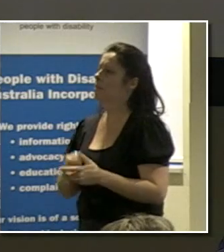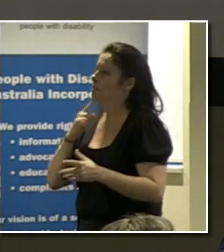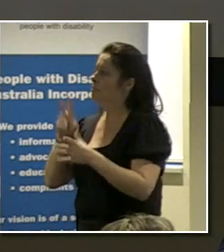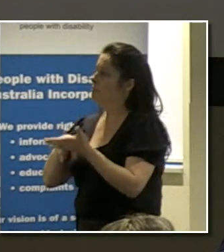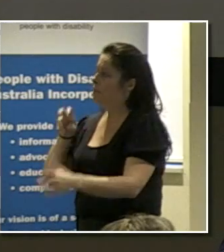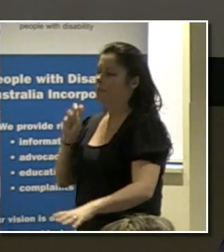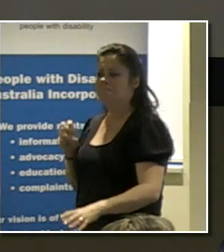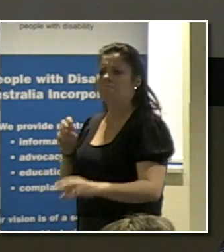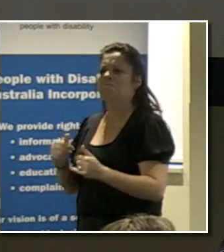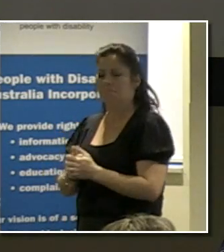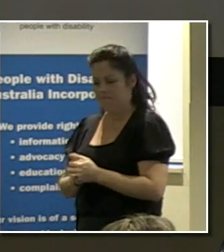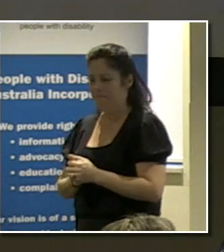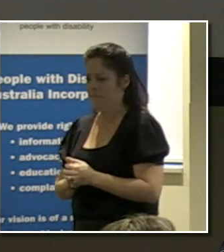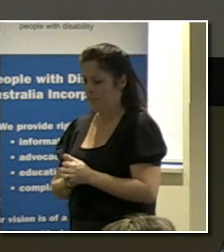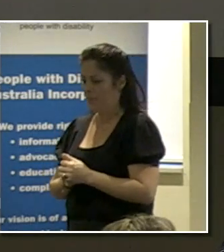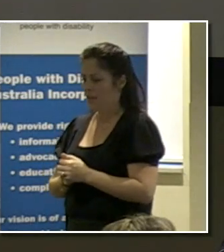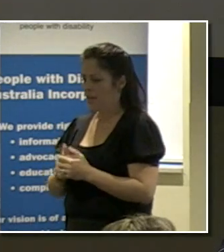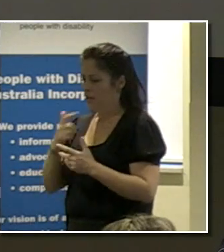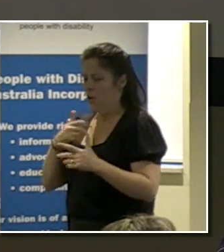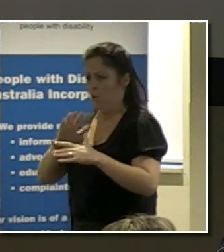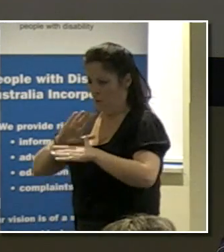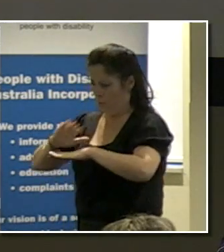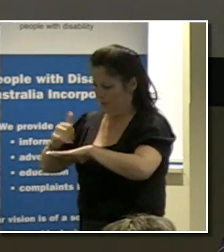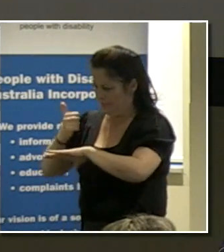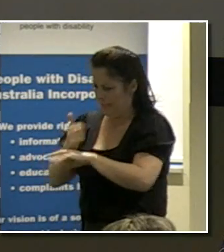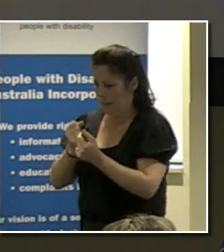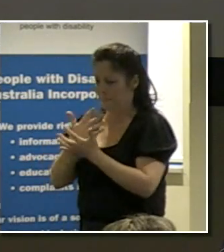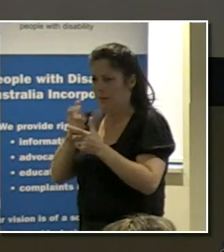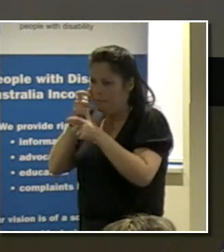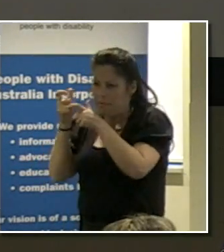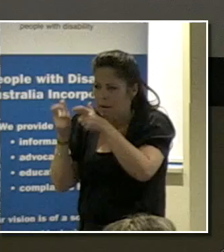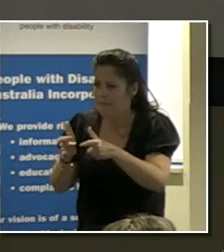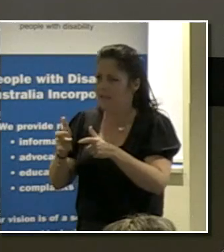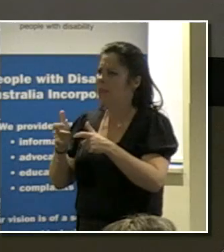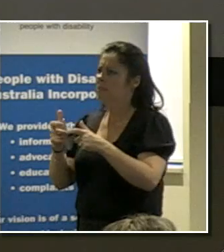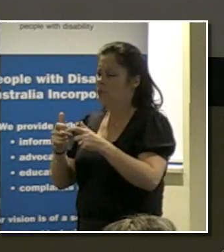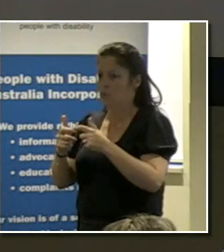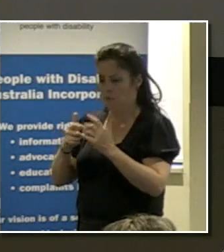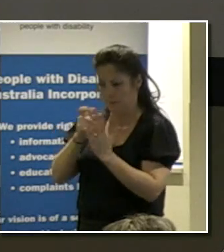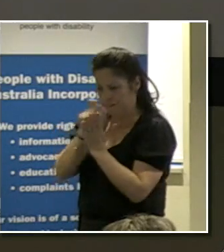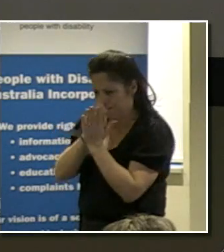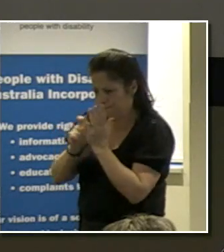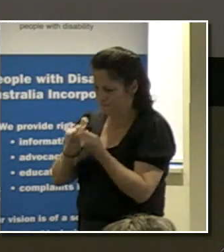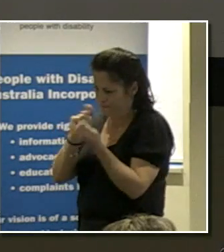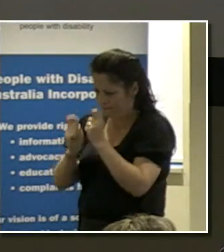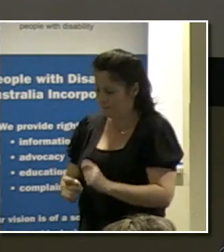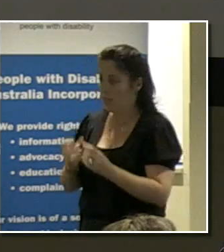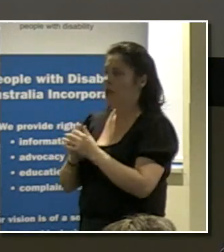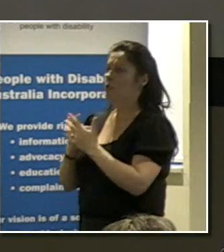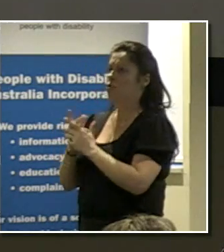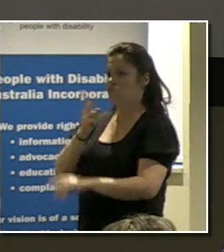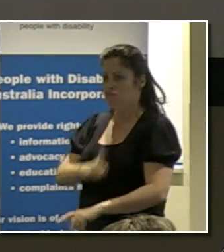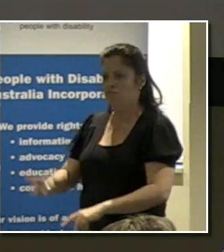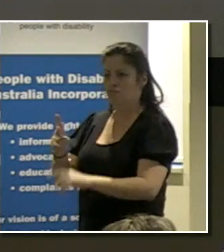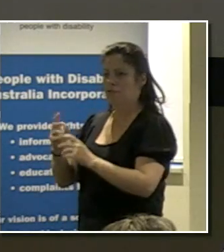into place a lot of governance measures and work along with Heidi and others to rebuild the board over the last couple of